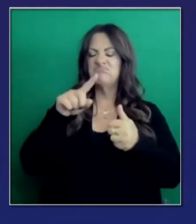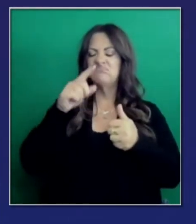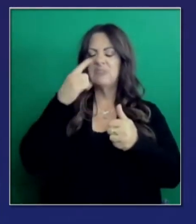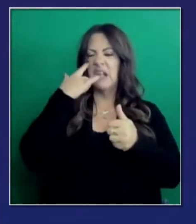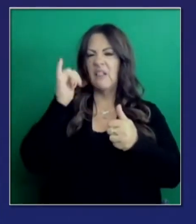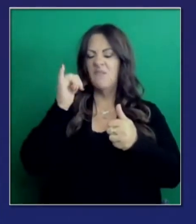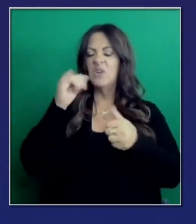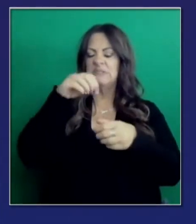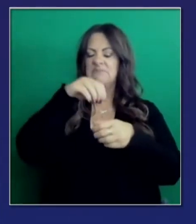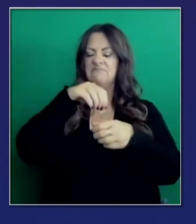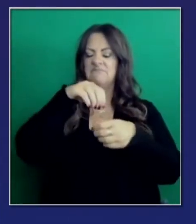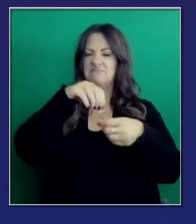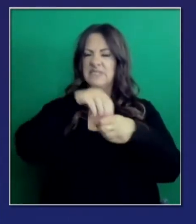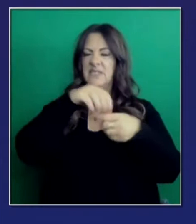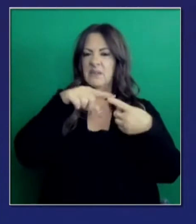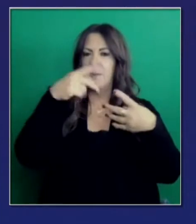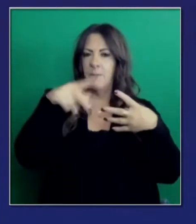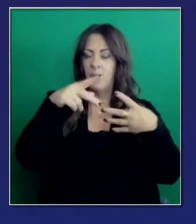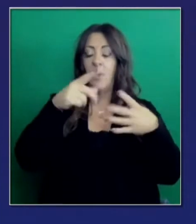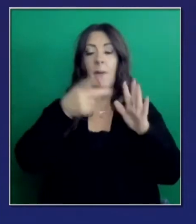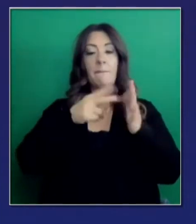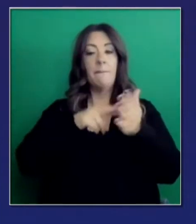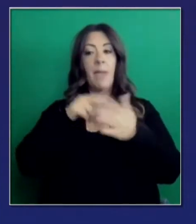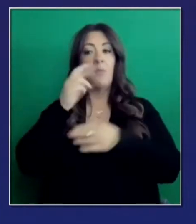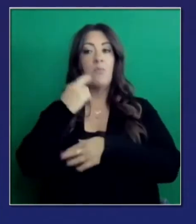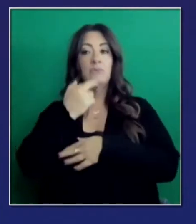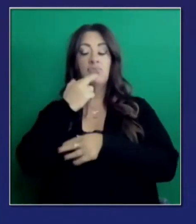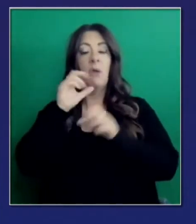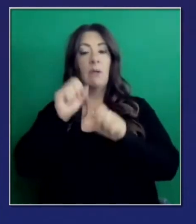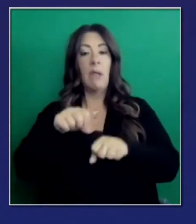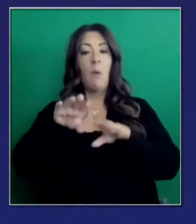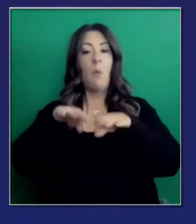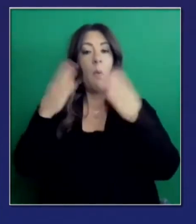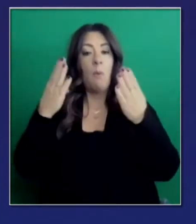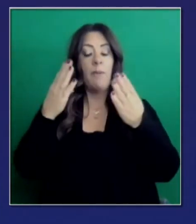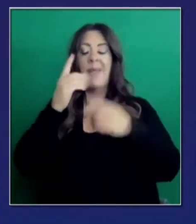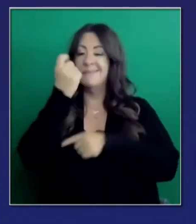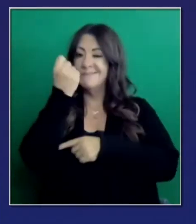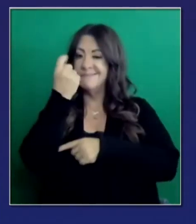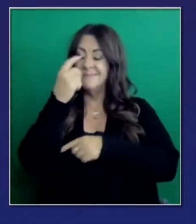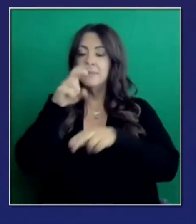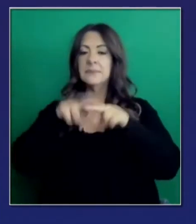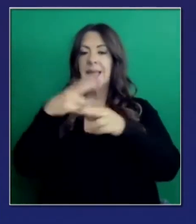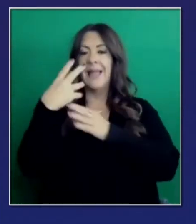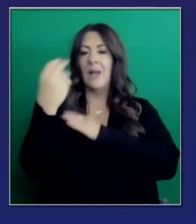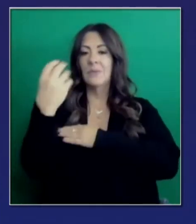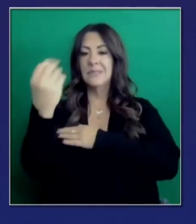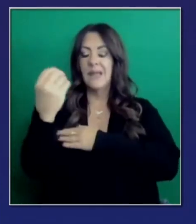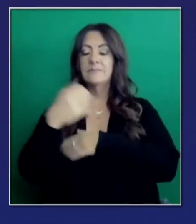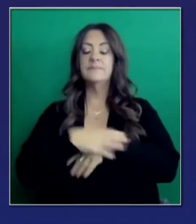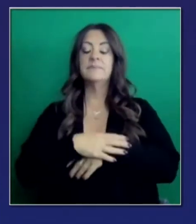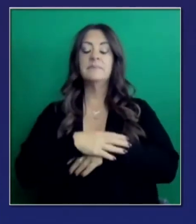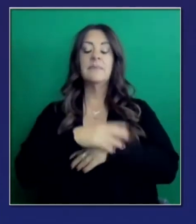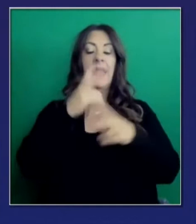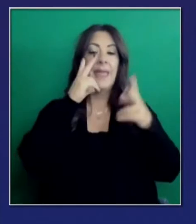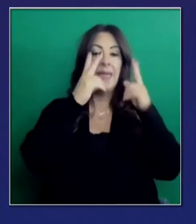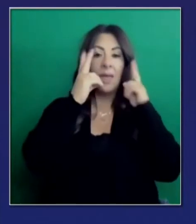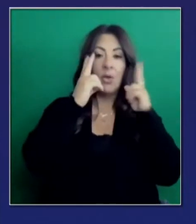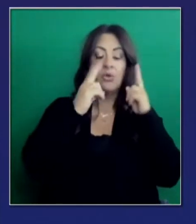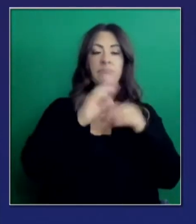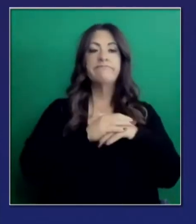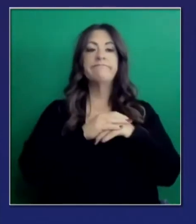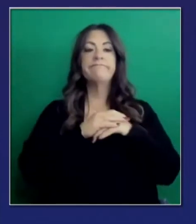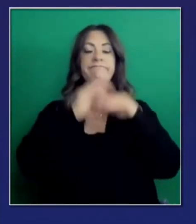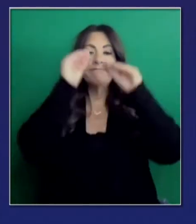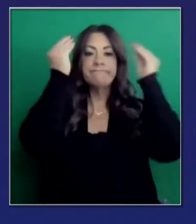can open for outdoor dining with modifications. Nail hair salons can open with modifications. Certain youth sports